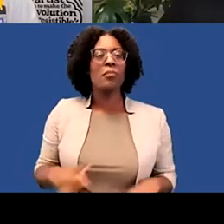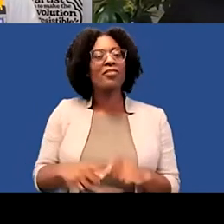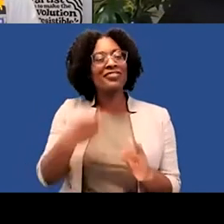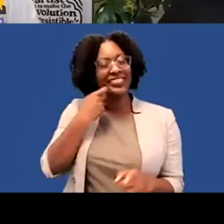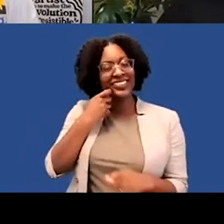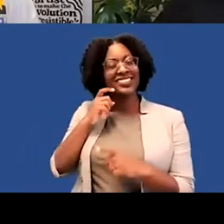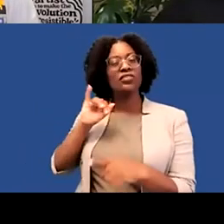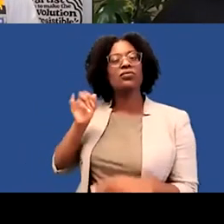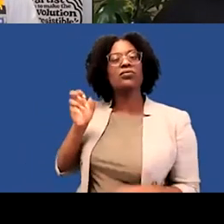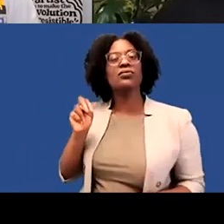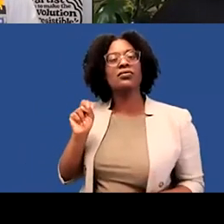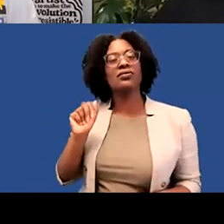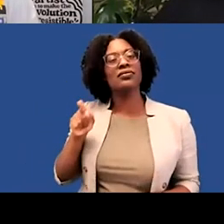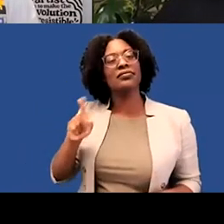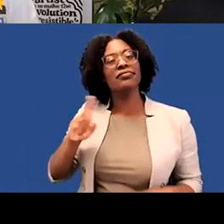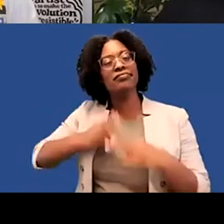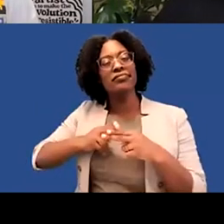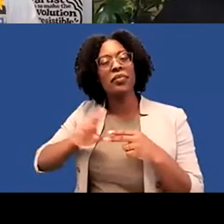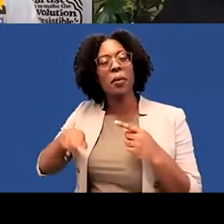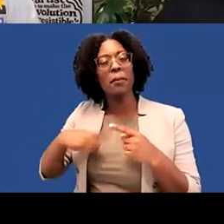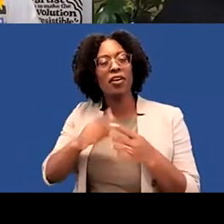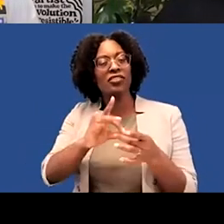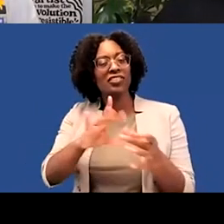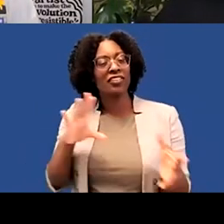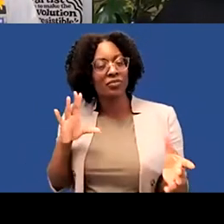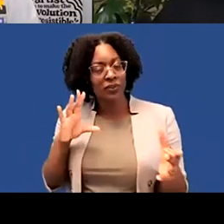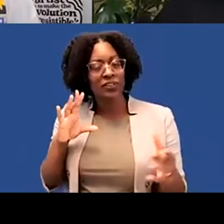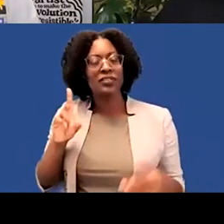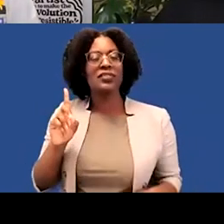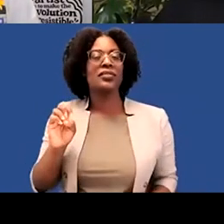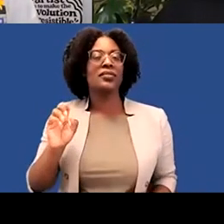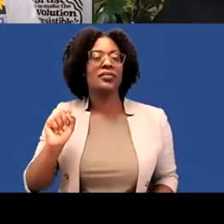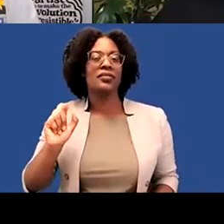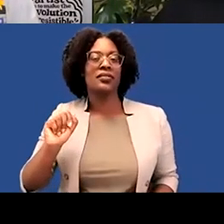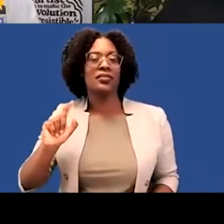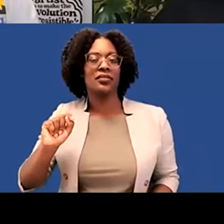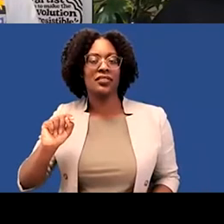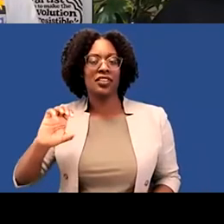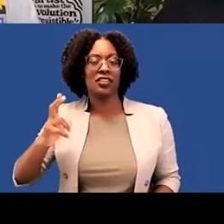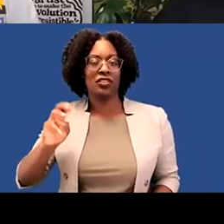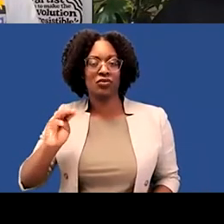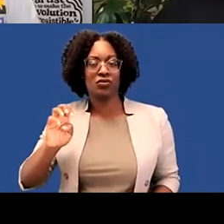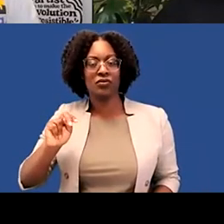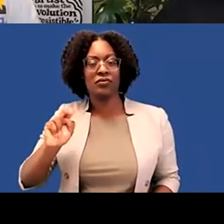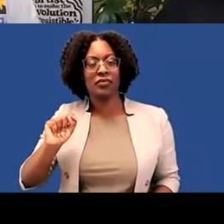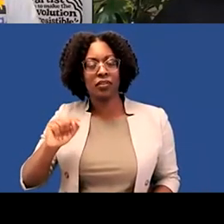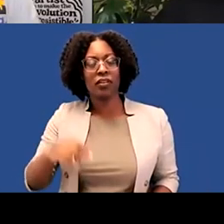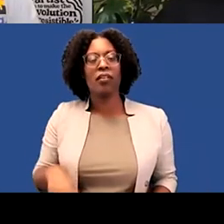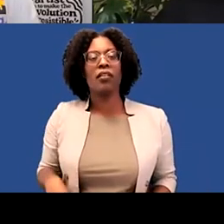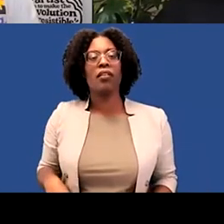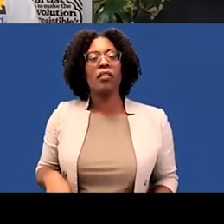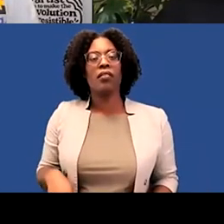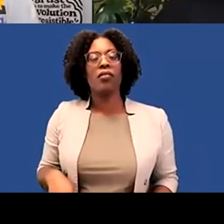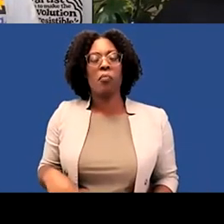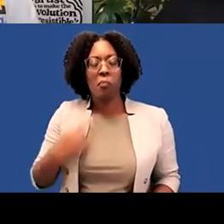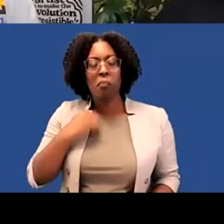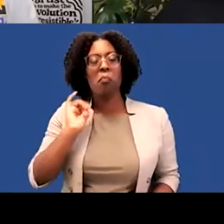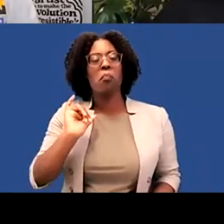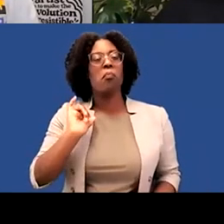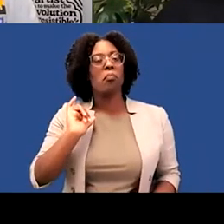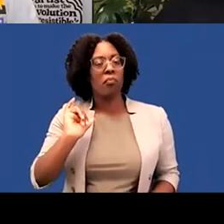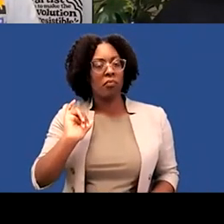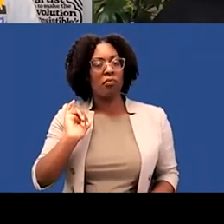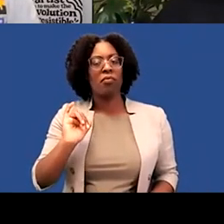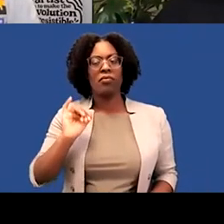detachment, like thinking about recognizing that I am constantly moving away from who that person was.